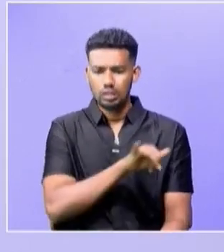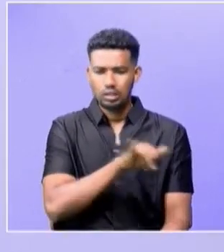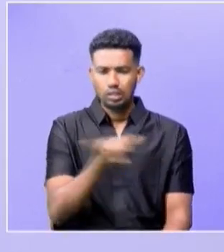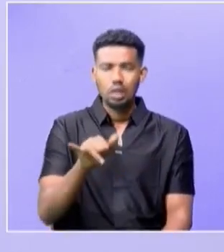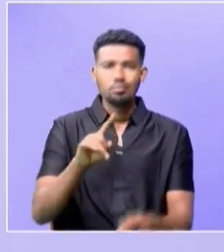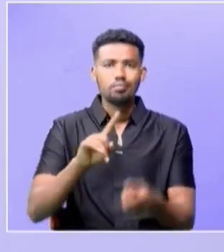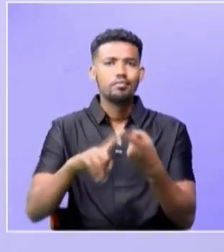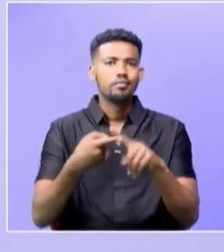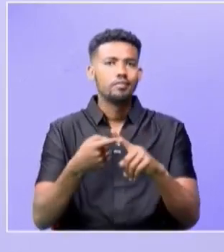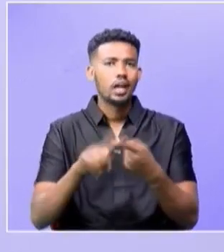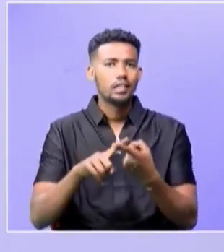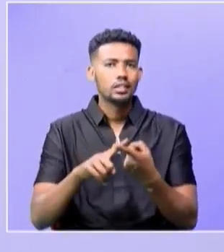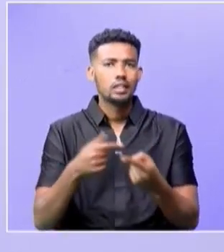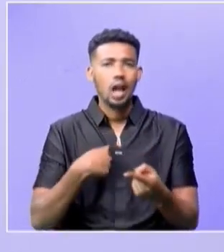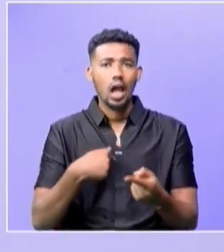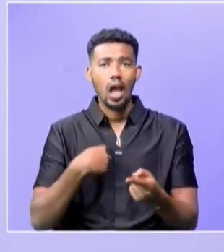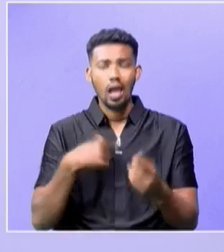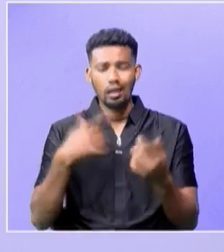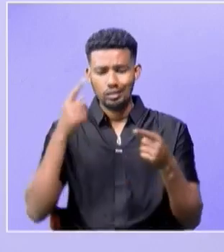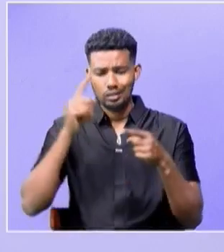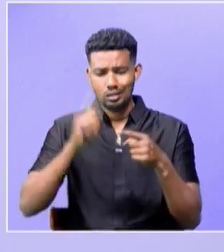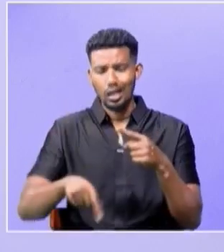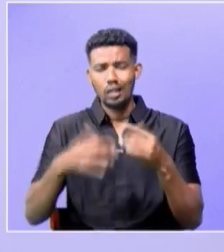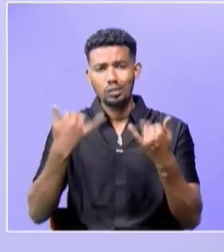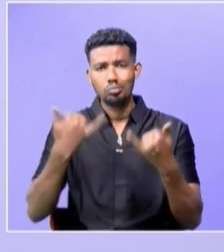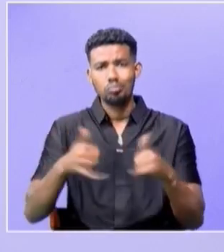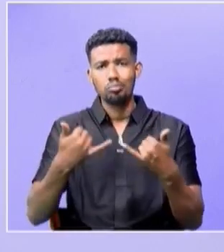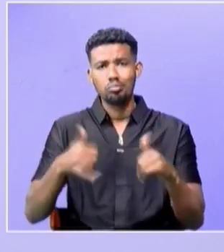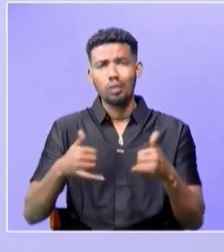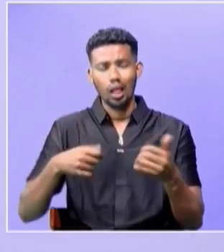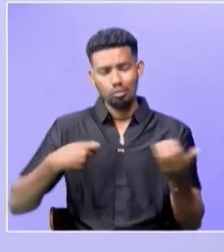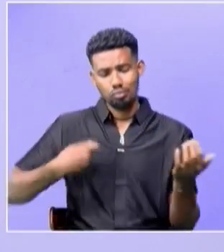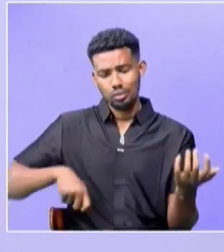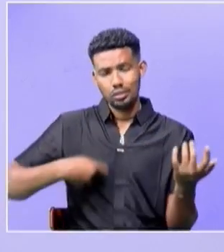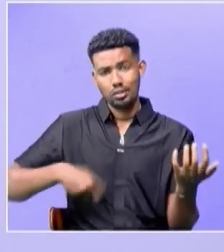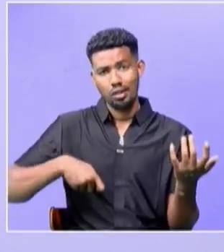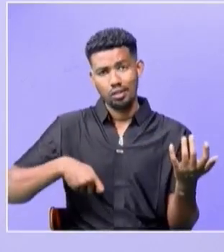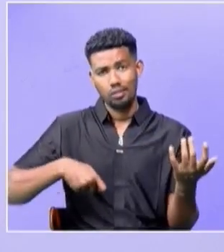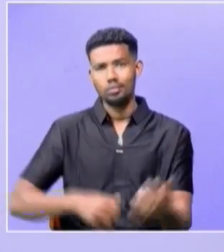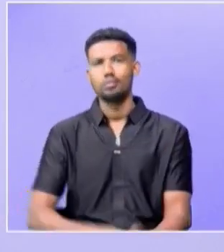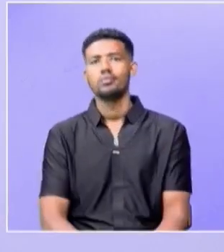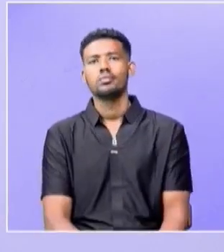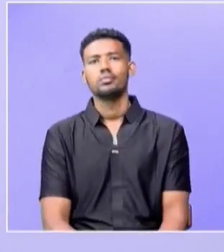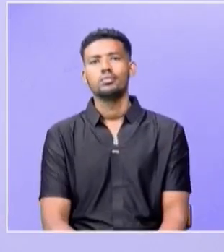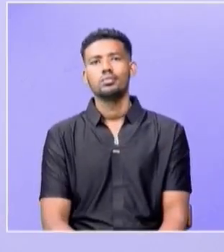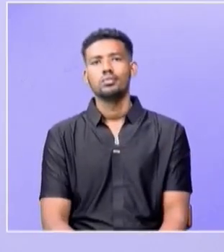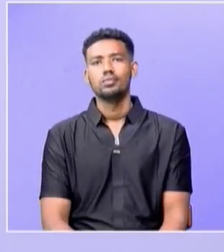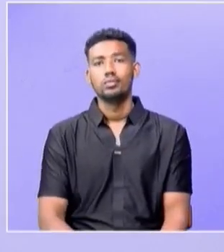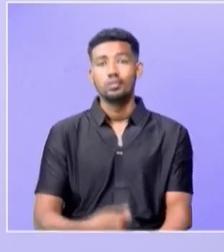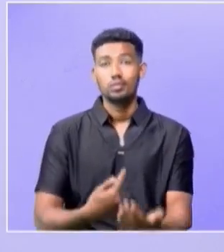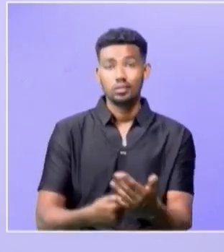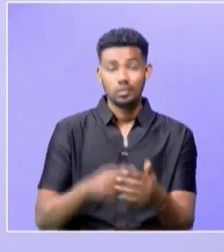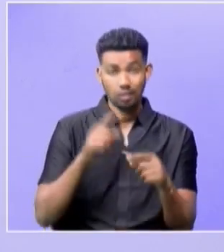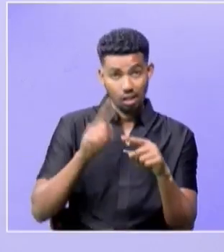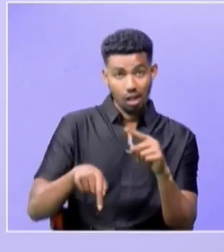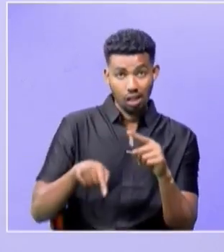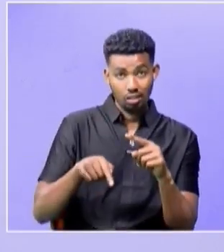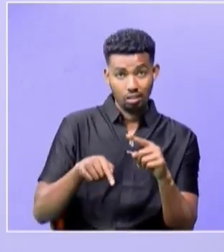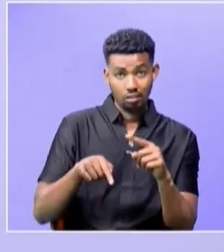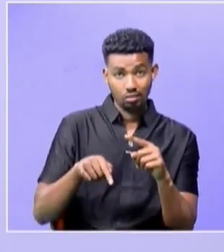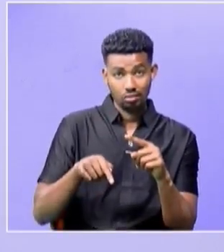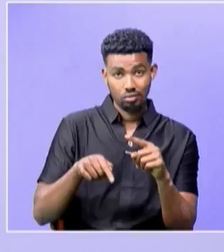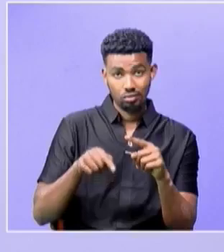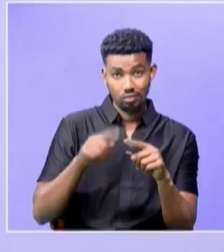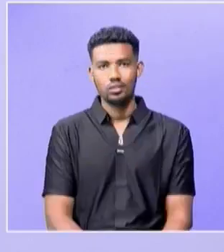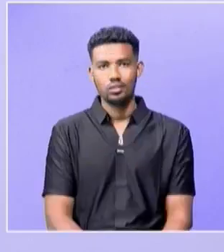Let us say I can't play guitar. I can't play guitar. Here is can't. So